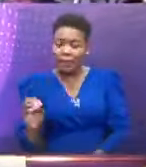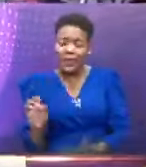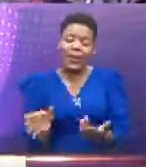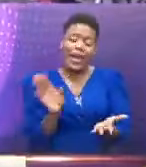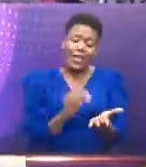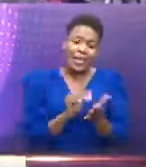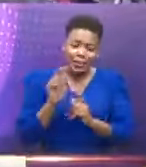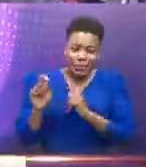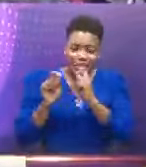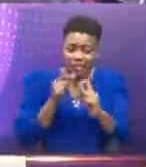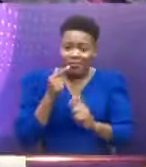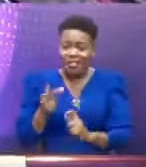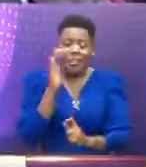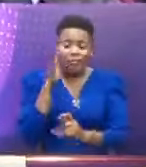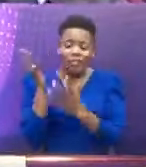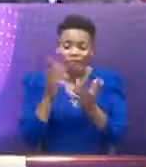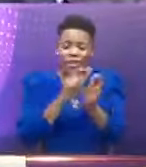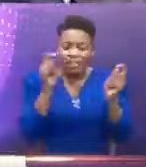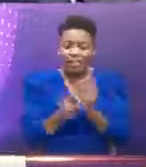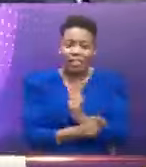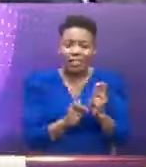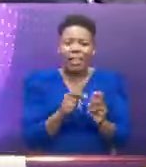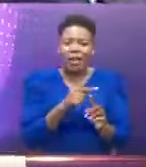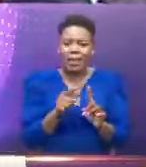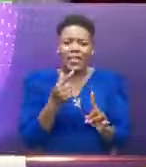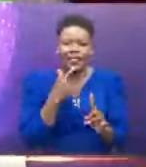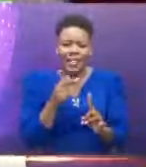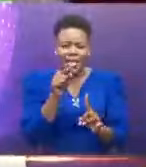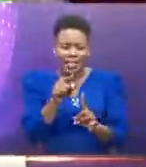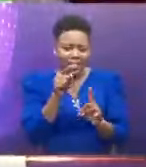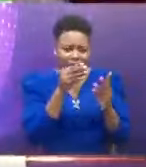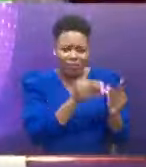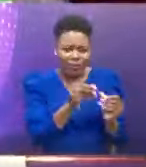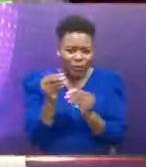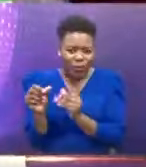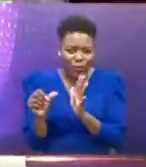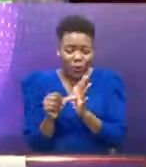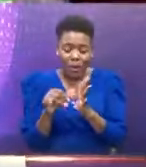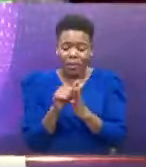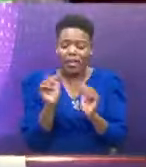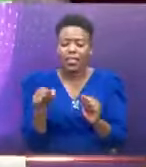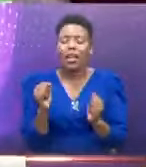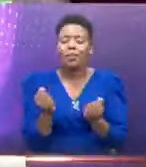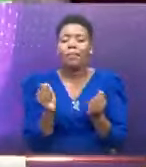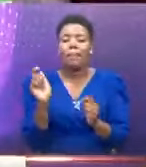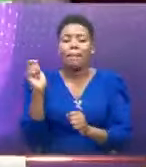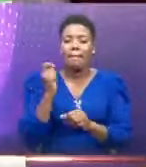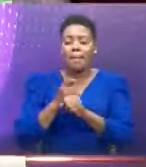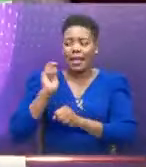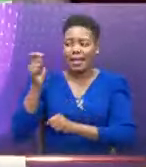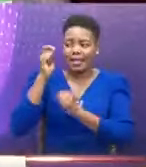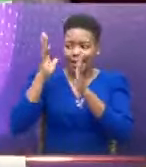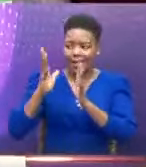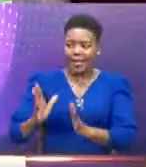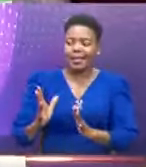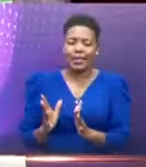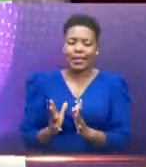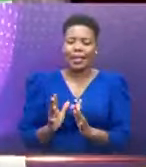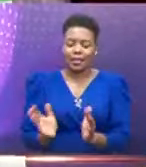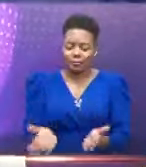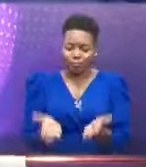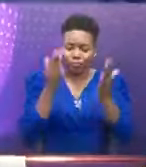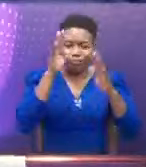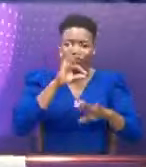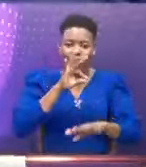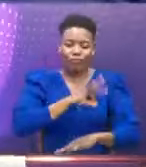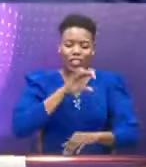no. Joho orido kenge bura mosenono manyalo kelo resruok kendo jiwo yuto ne Kenya kokale mwandu manie bwo lowo kod alwora